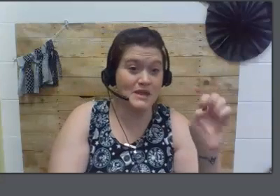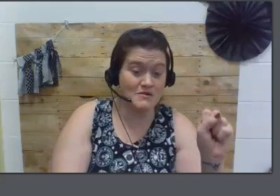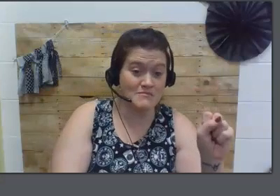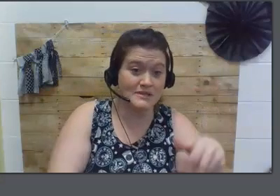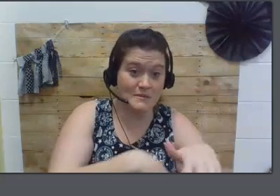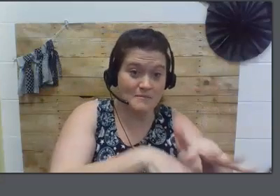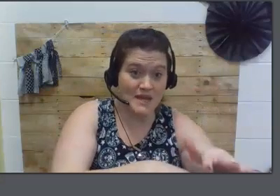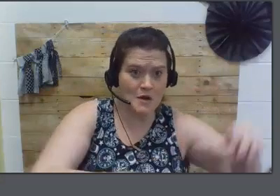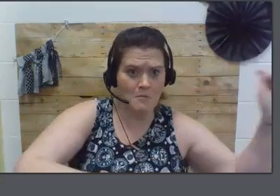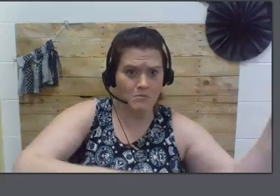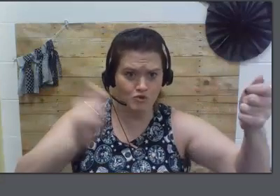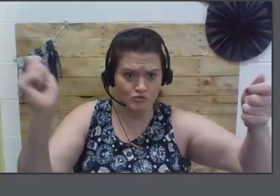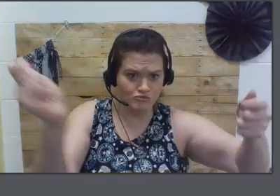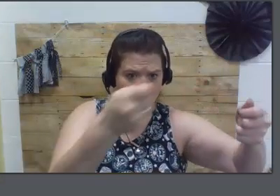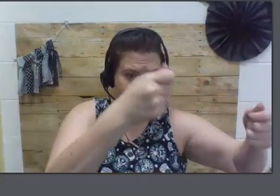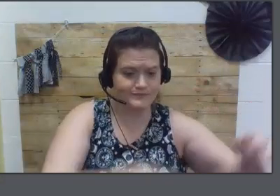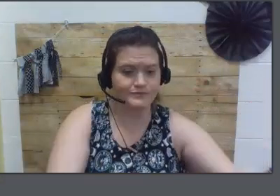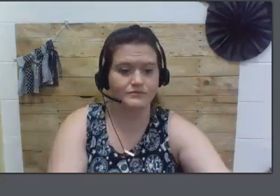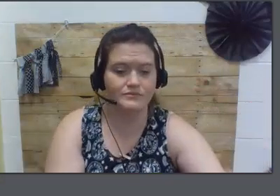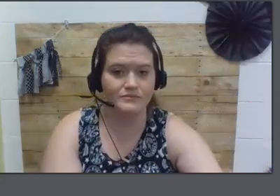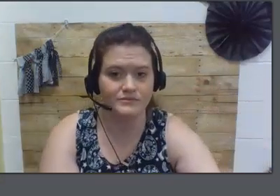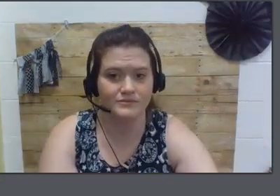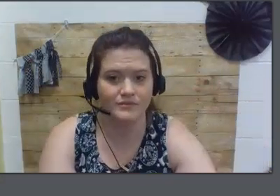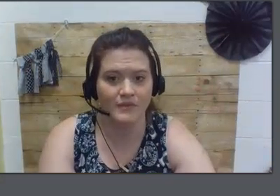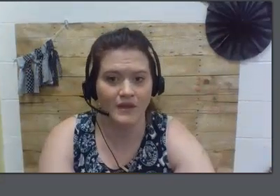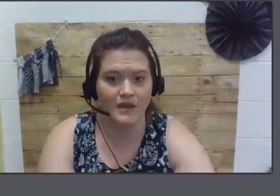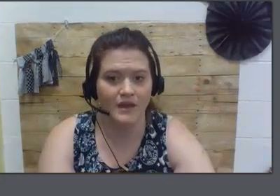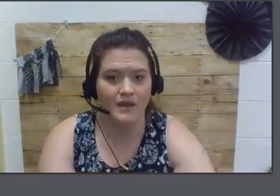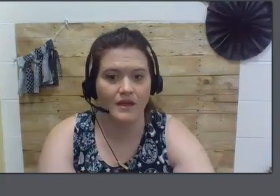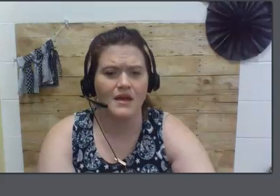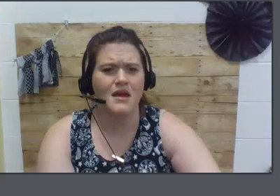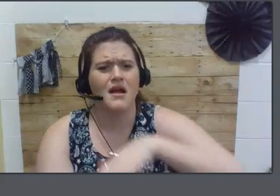and Bim's band booms.